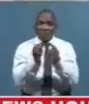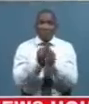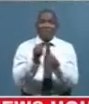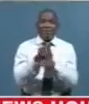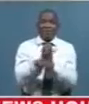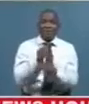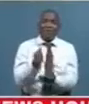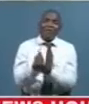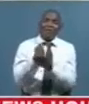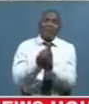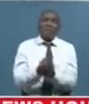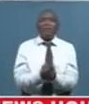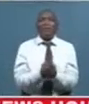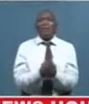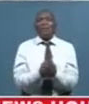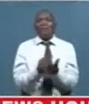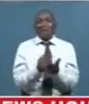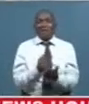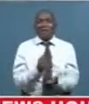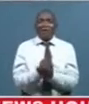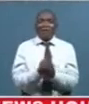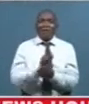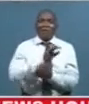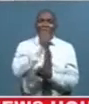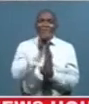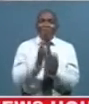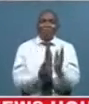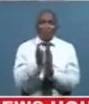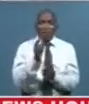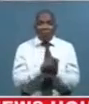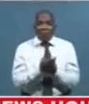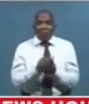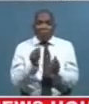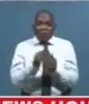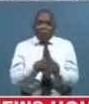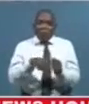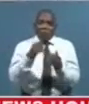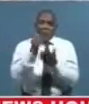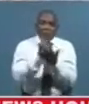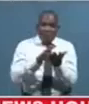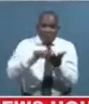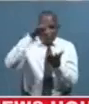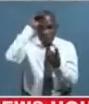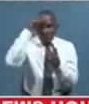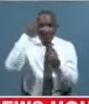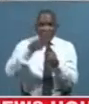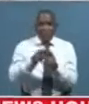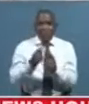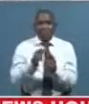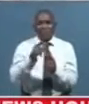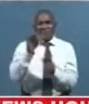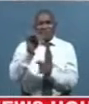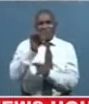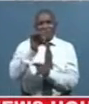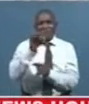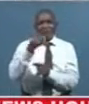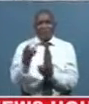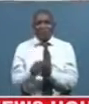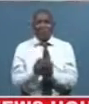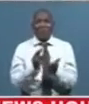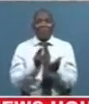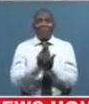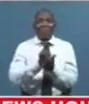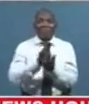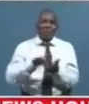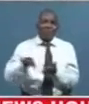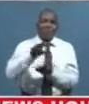to help propel Africa's development agenda. He said, given the lessons learned from the COVID-19 pandemic, universities